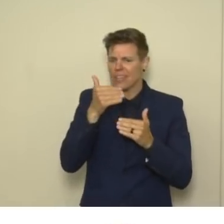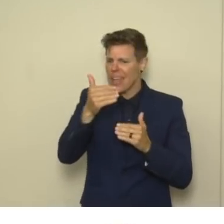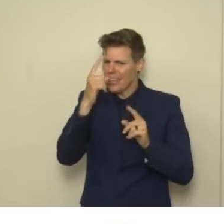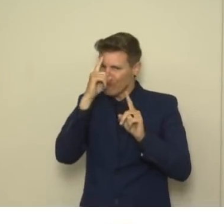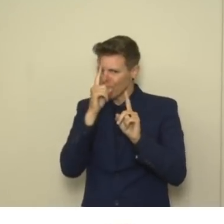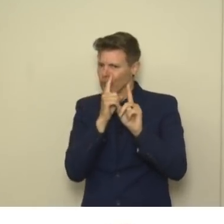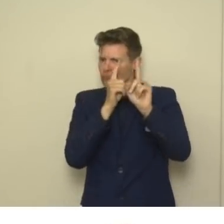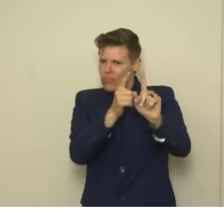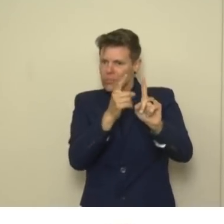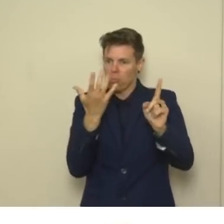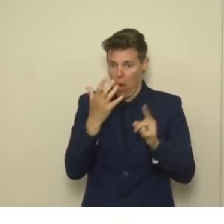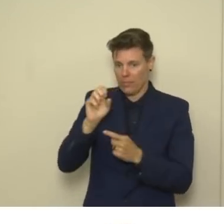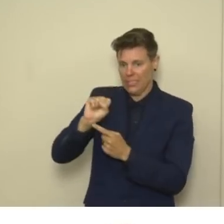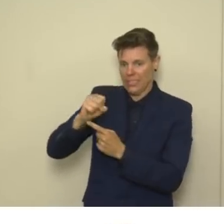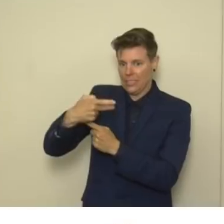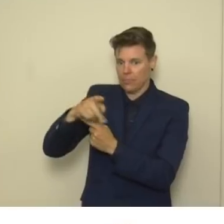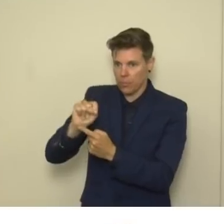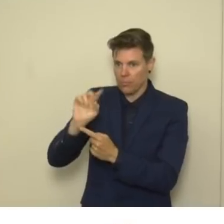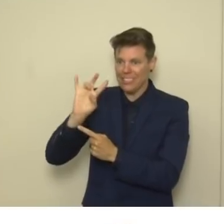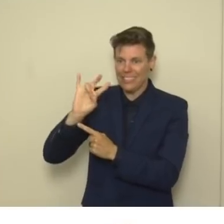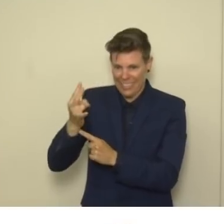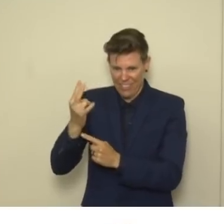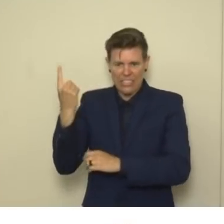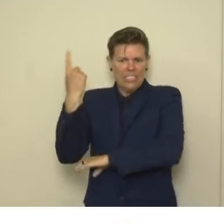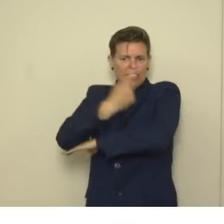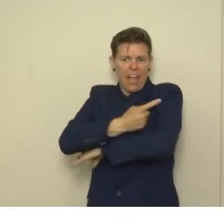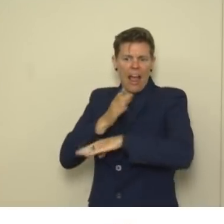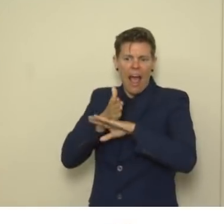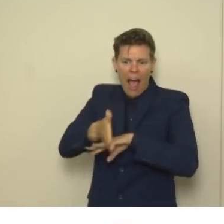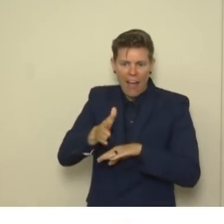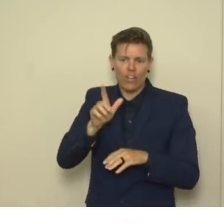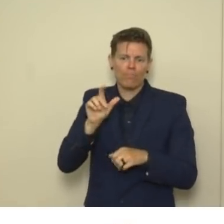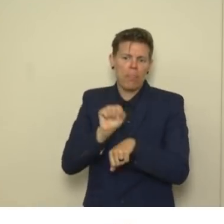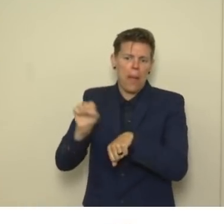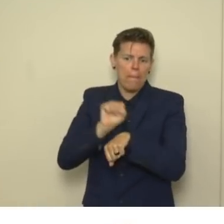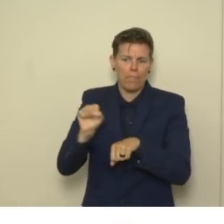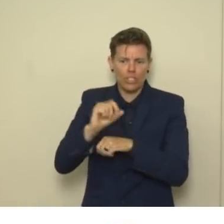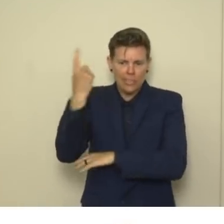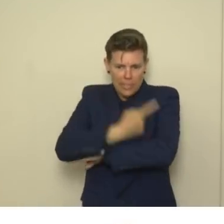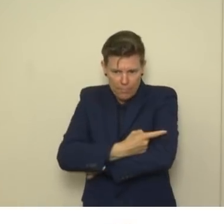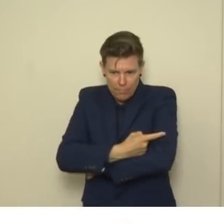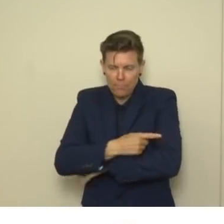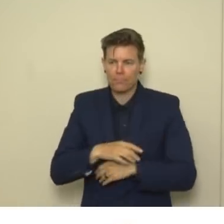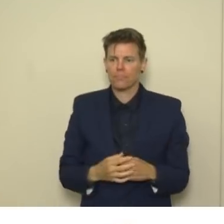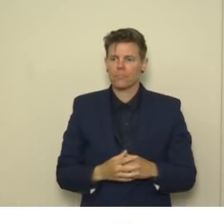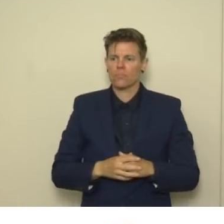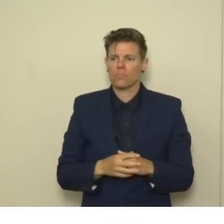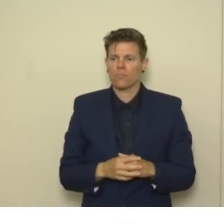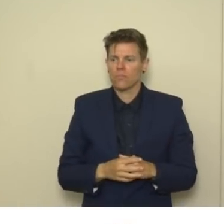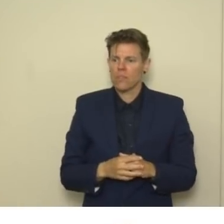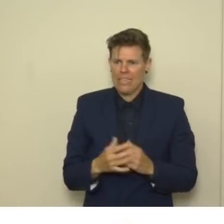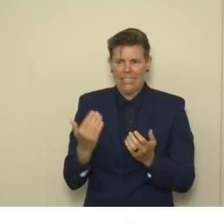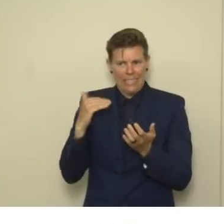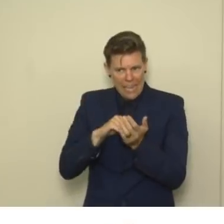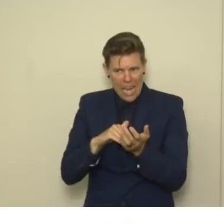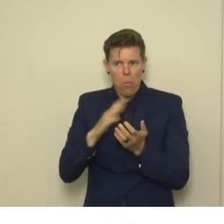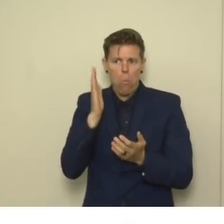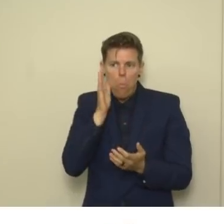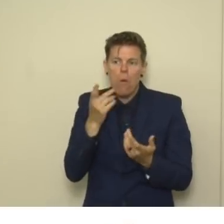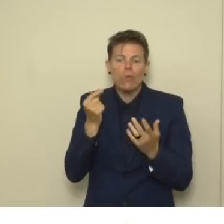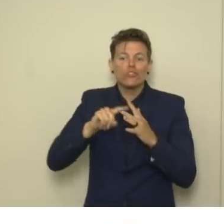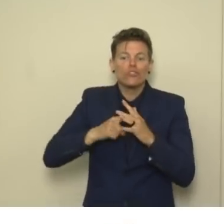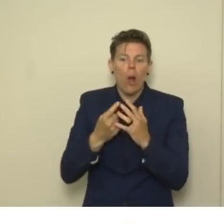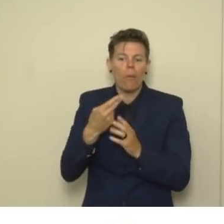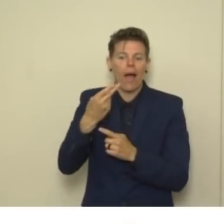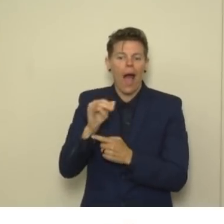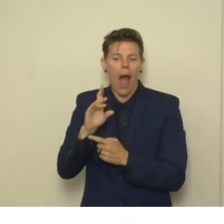That's the day after Labor Day. We're going to then go back to the phased-in model. So it's a hybrid model. We start by bringing